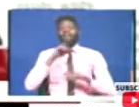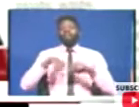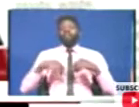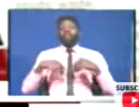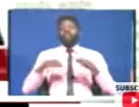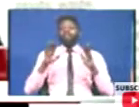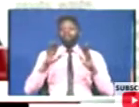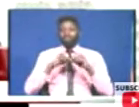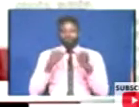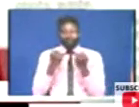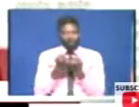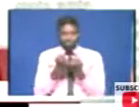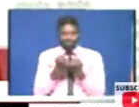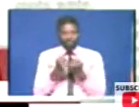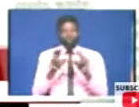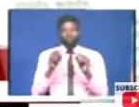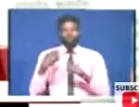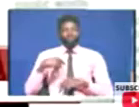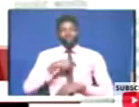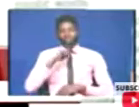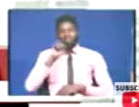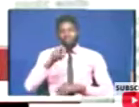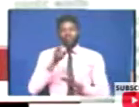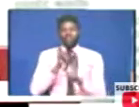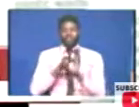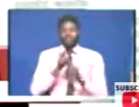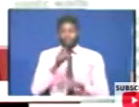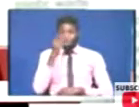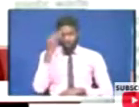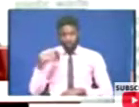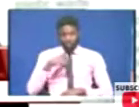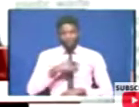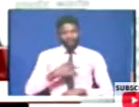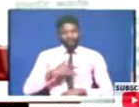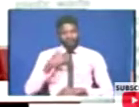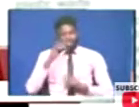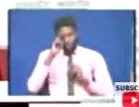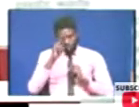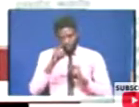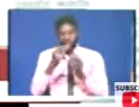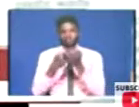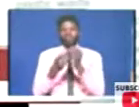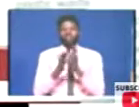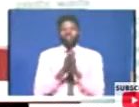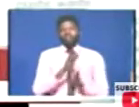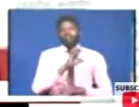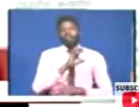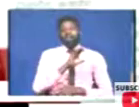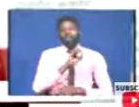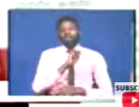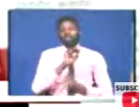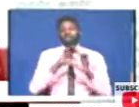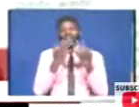society around us. We have to also participate, and this is why we are very honored to partner with people like Eco World and Watamu. I mean Eco